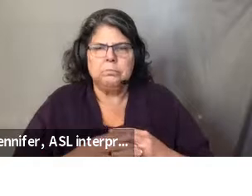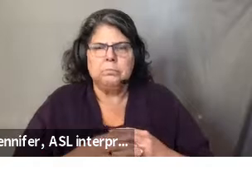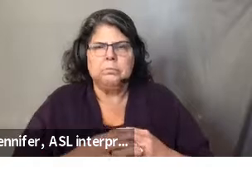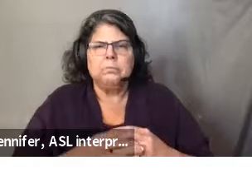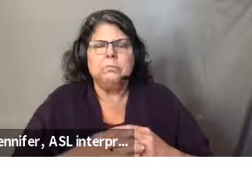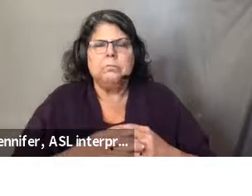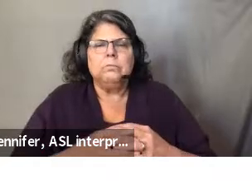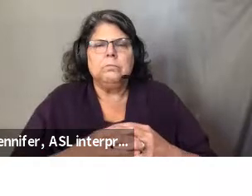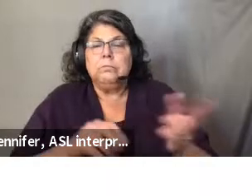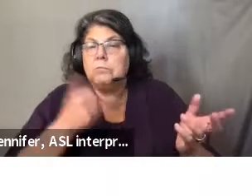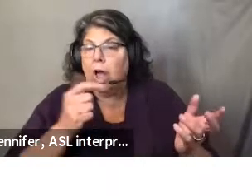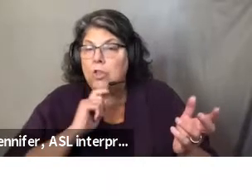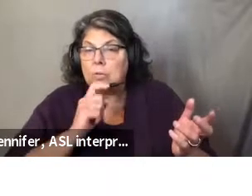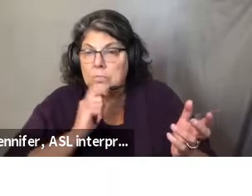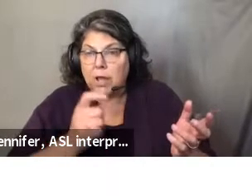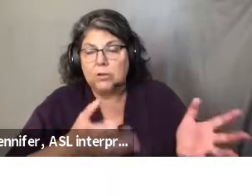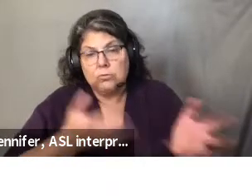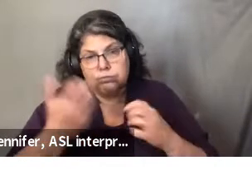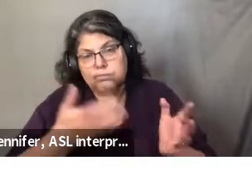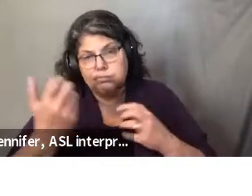So other metals are then removed.